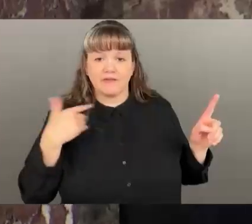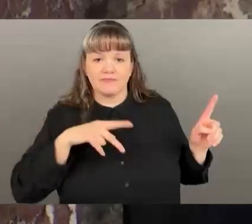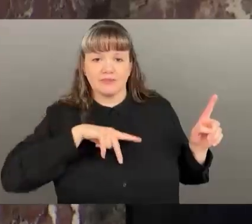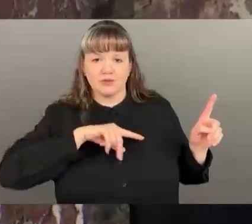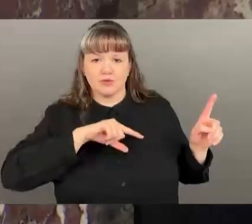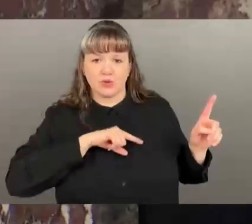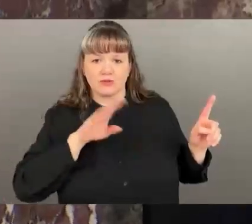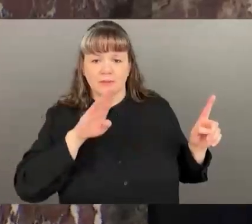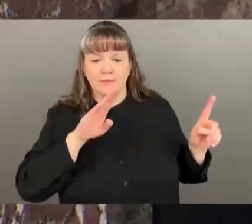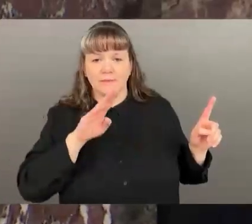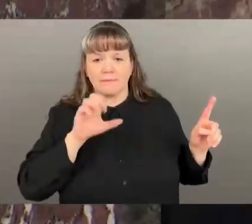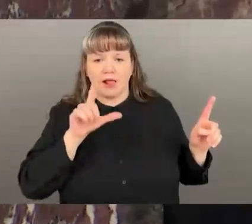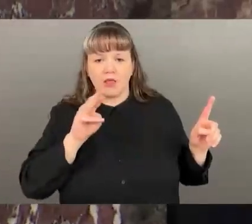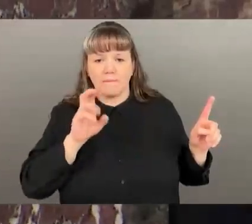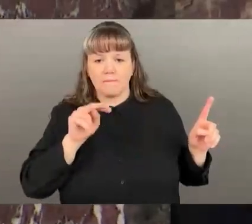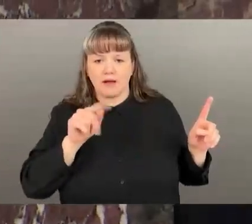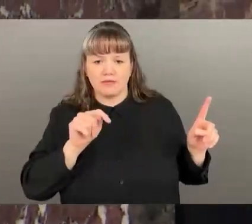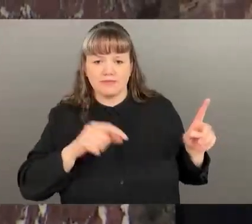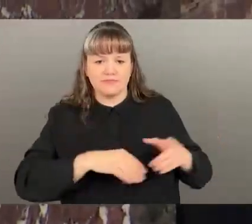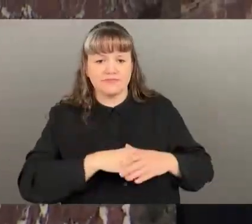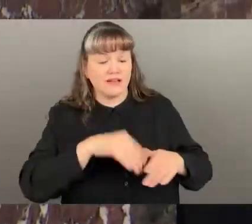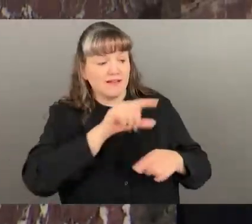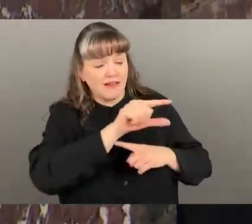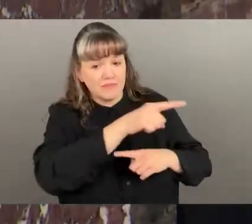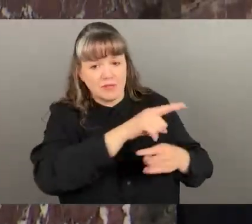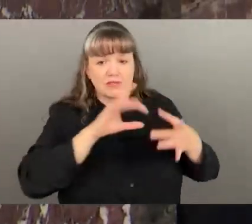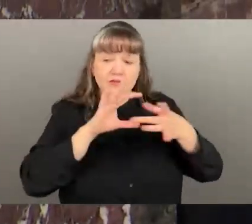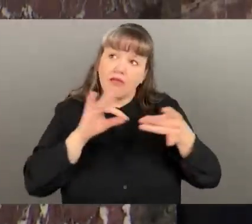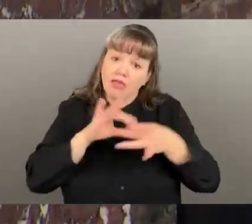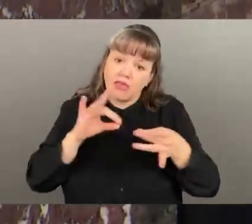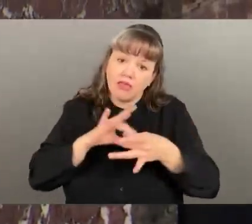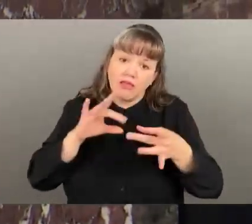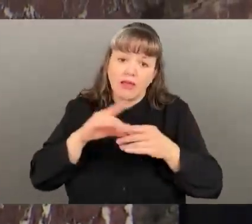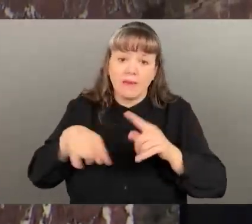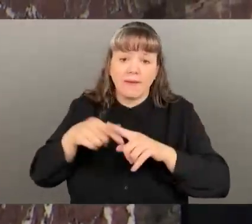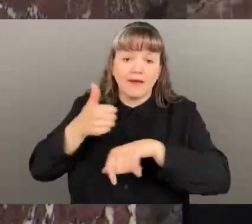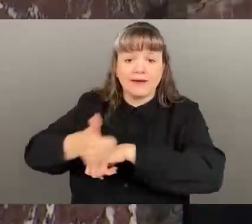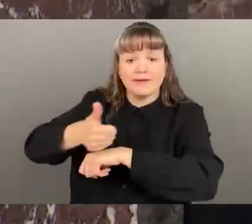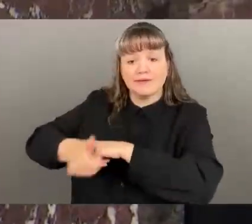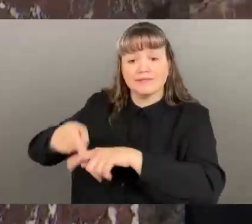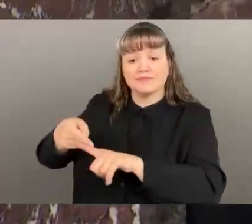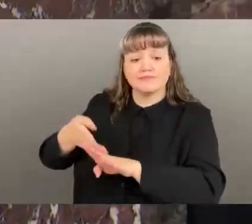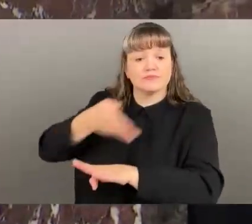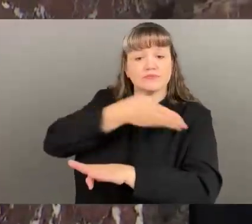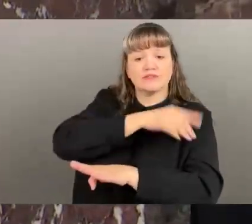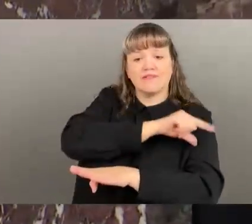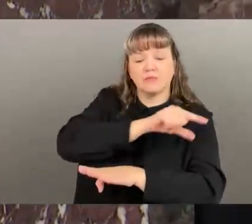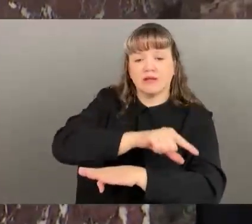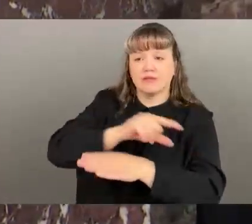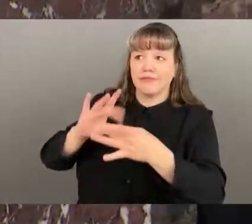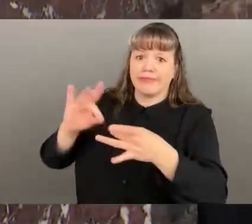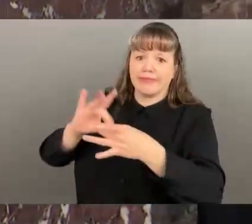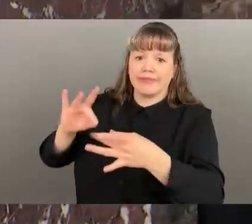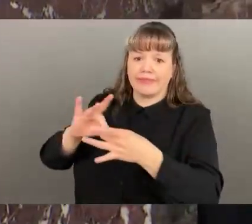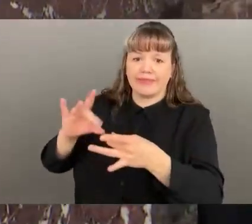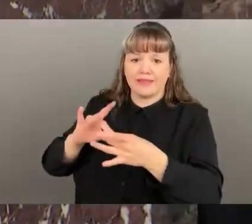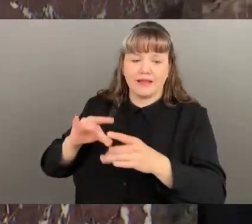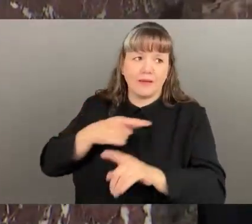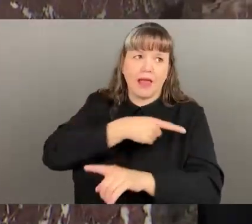of the opposition 10 years ago. 10 years ago, this young woman was 10. Youth are in crisis